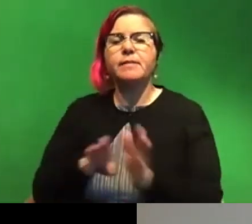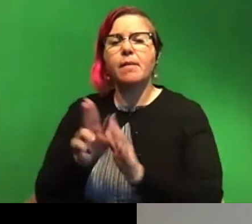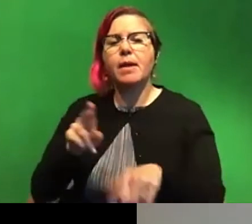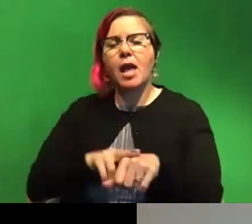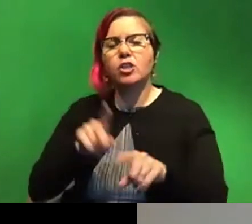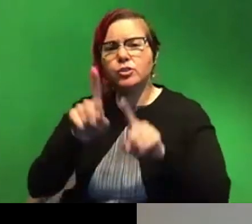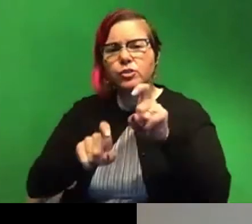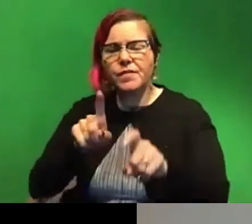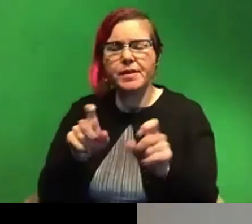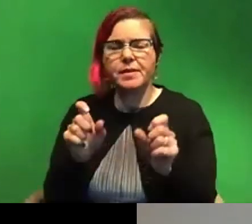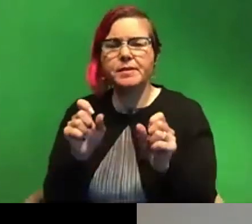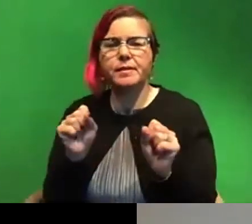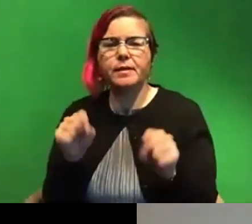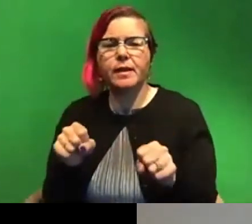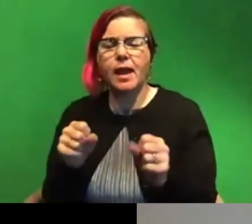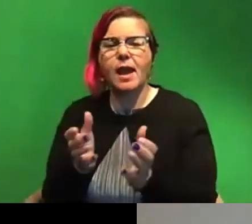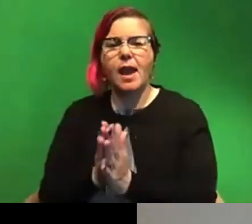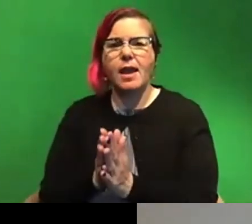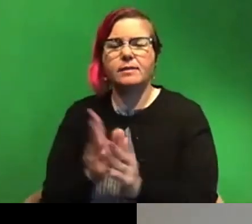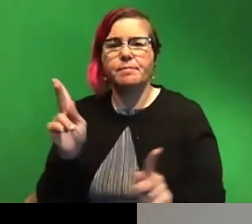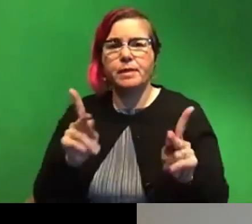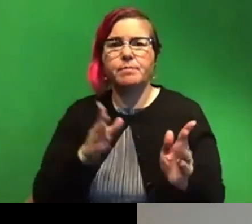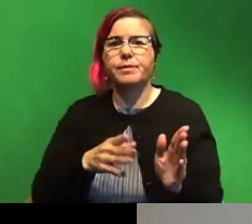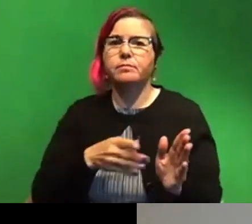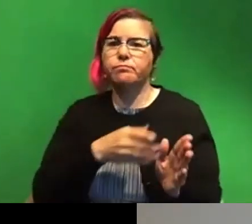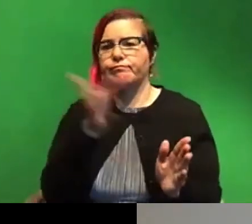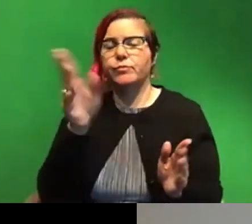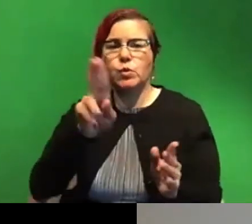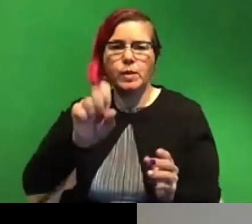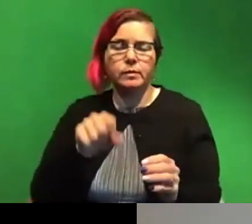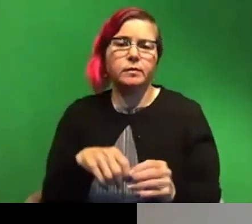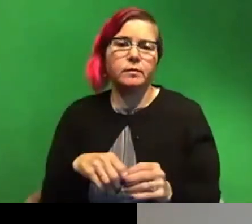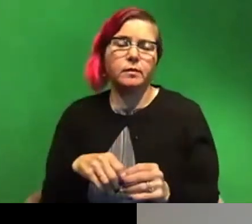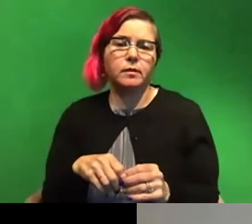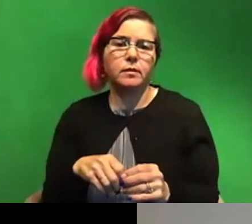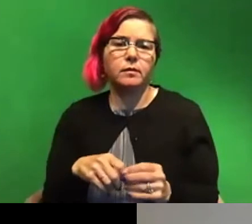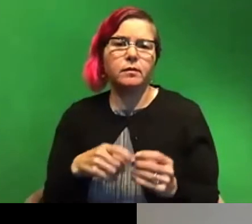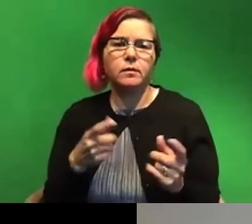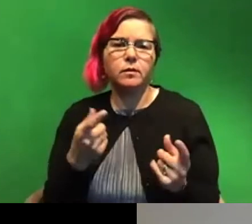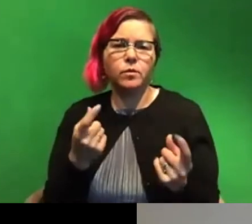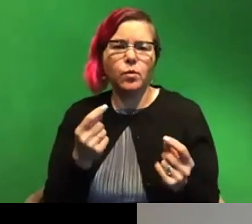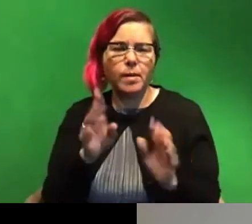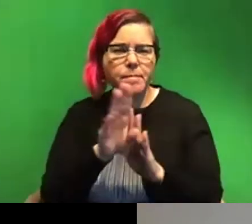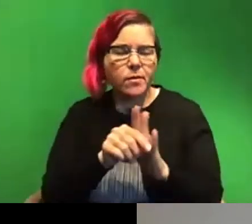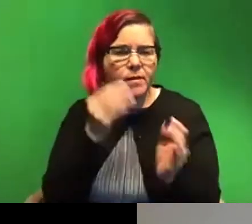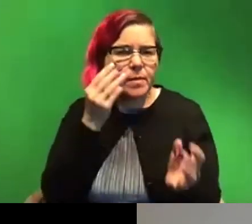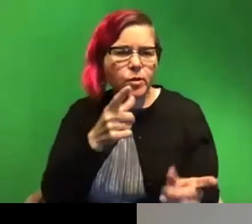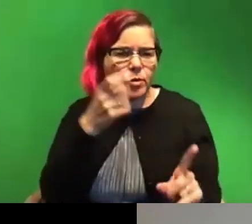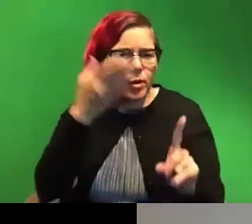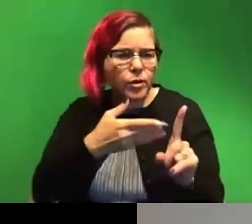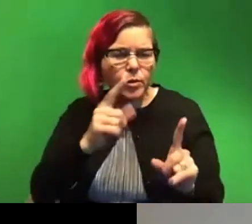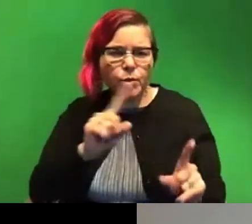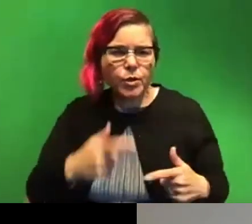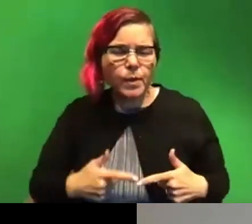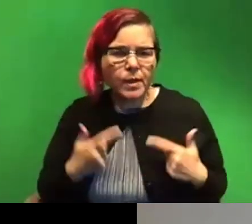be able to ask people across the US what their demographic information is, who are you, where do you live,